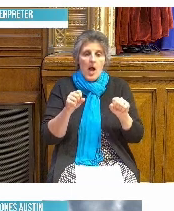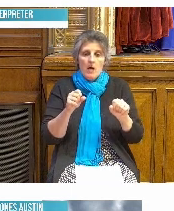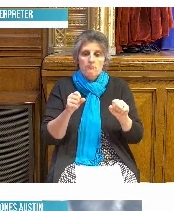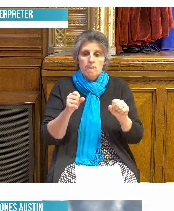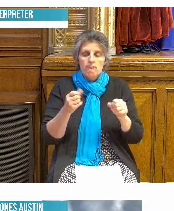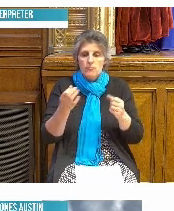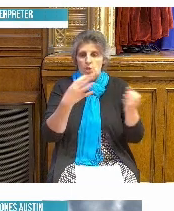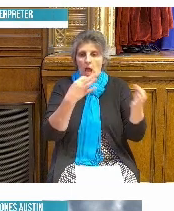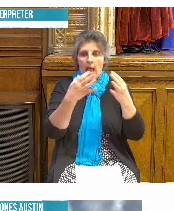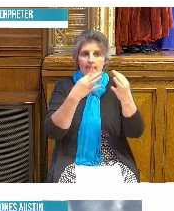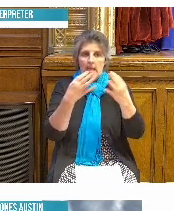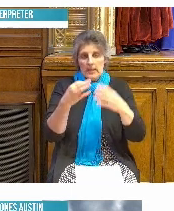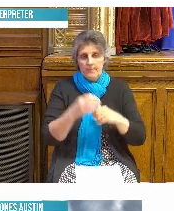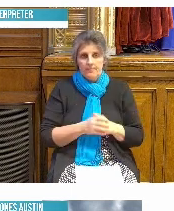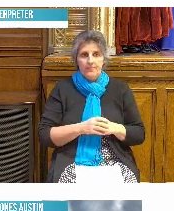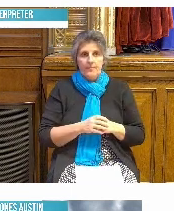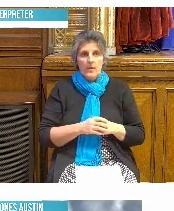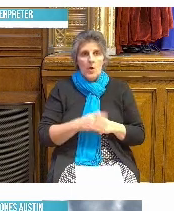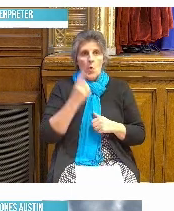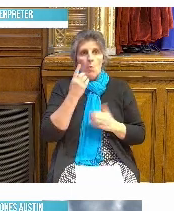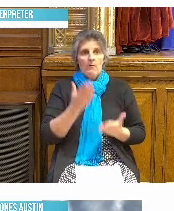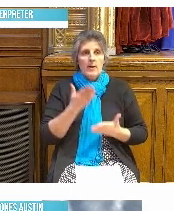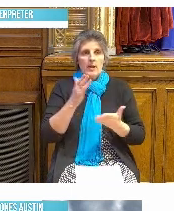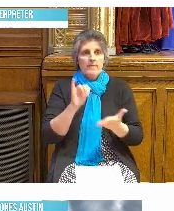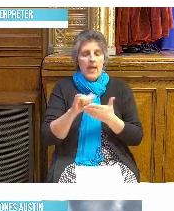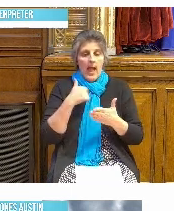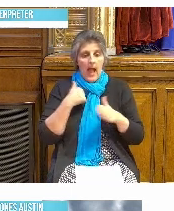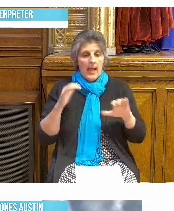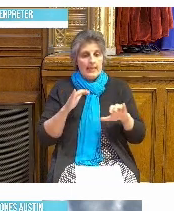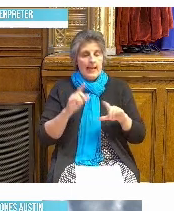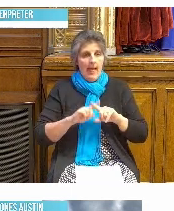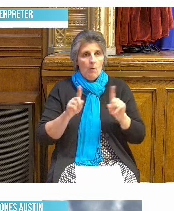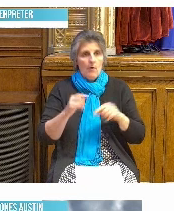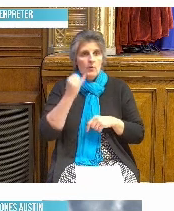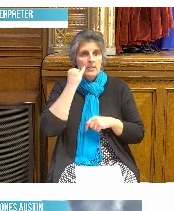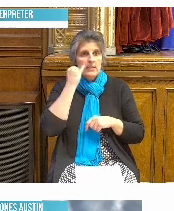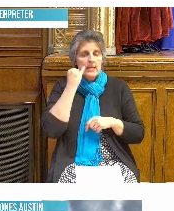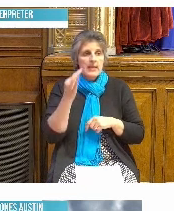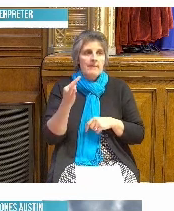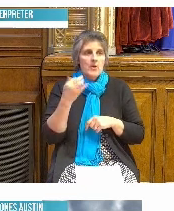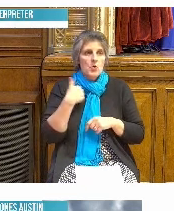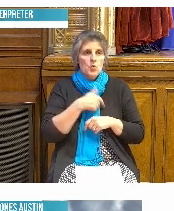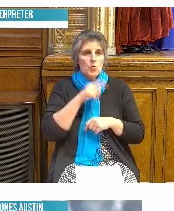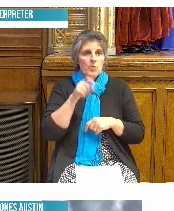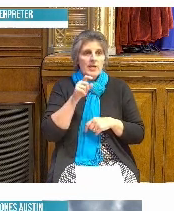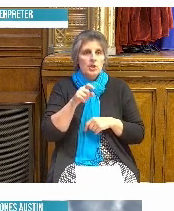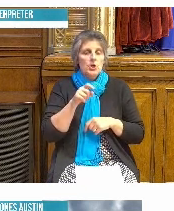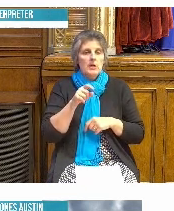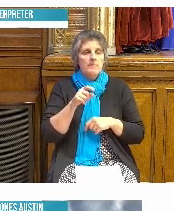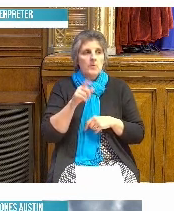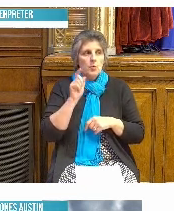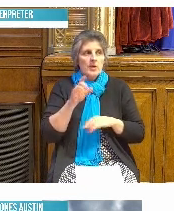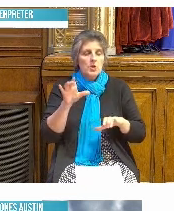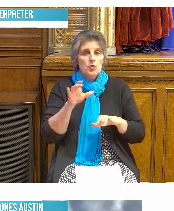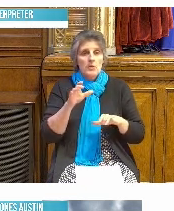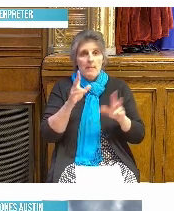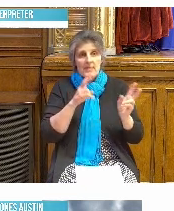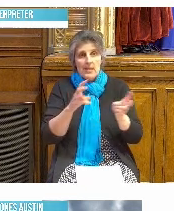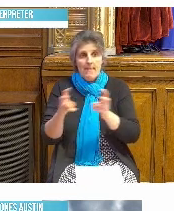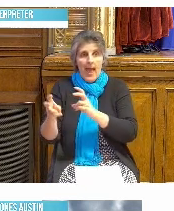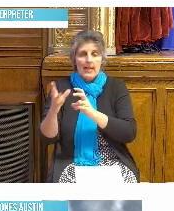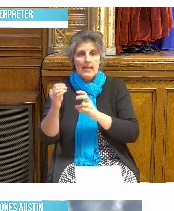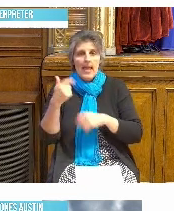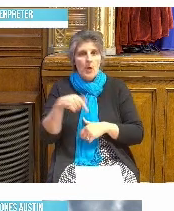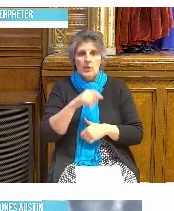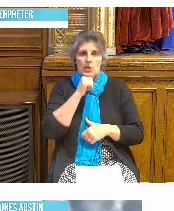in. One of the recommendations I've made, however, is that we should do them thematically, and we